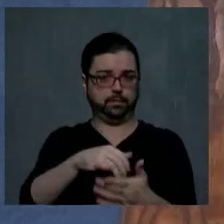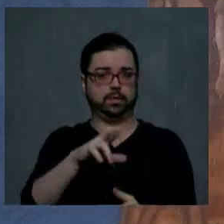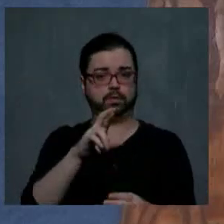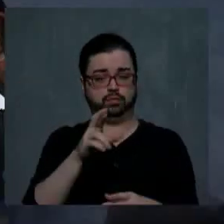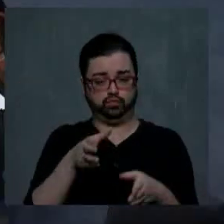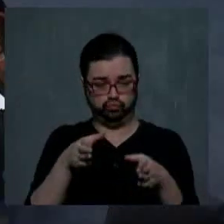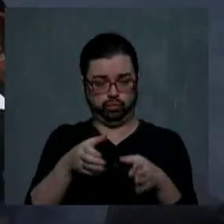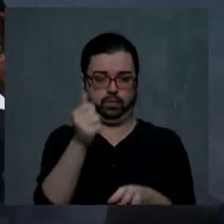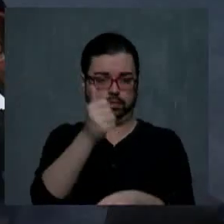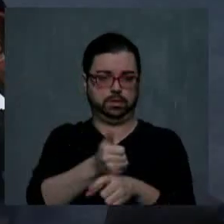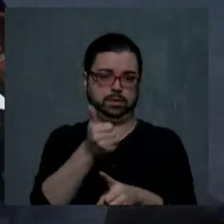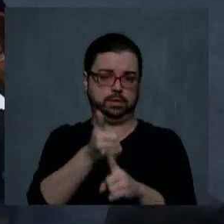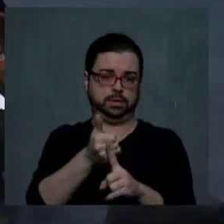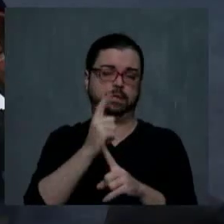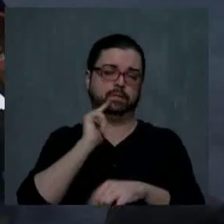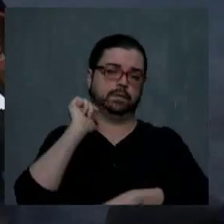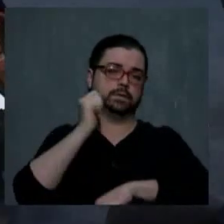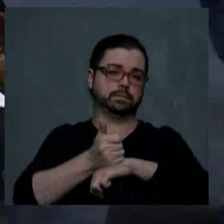constructed.